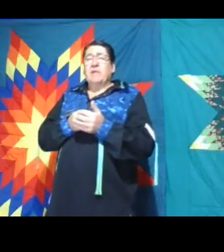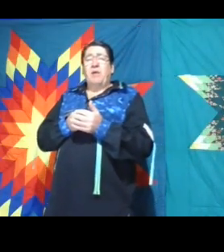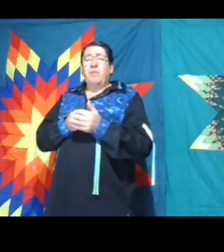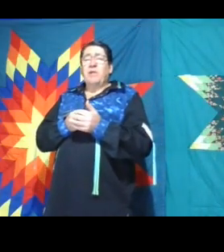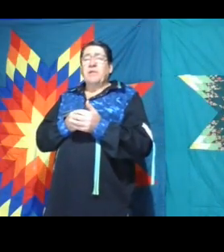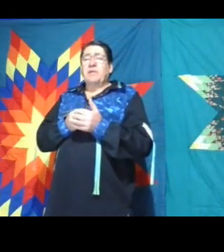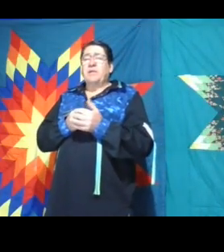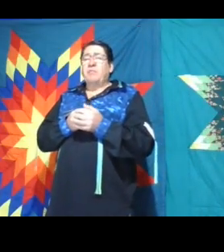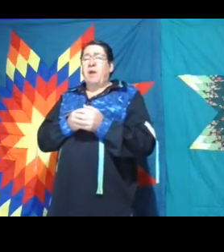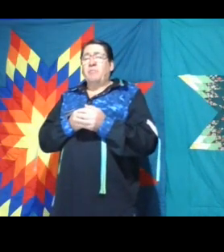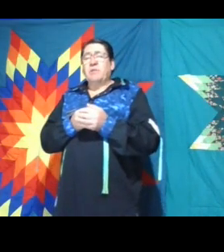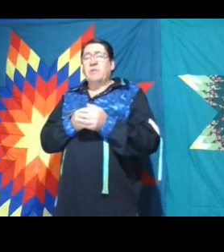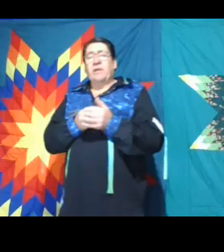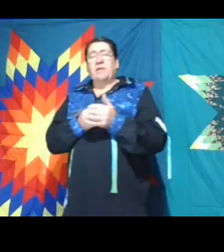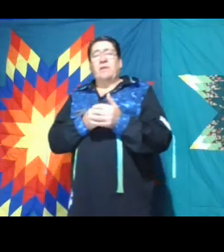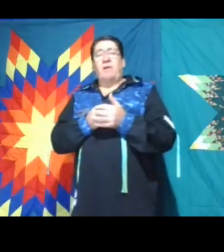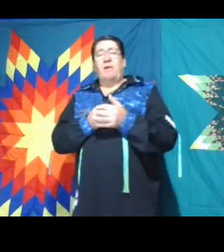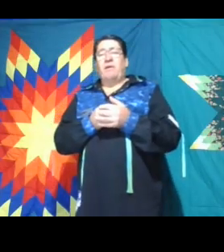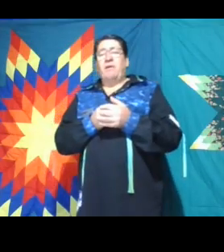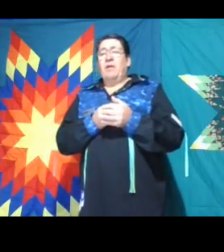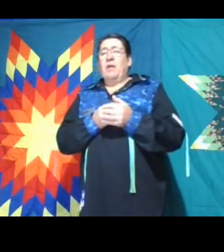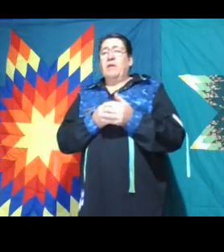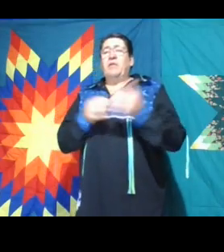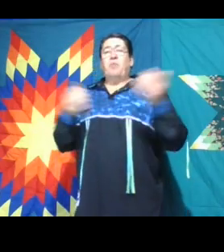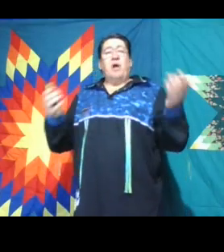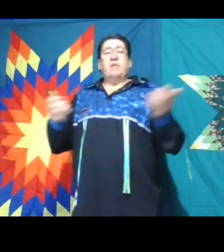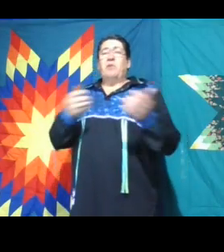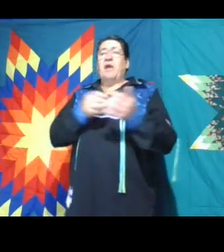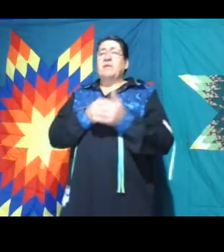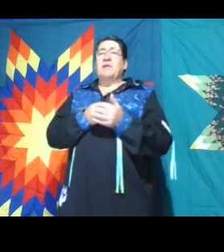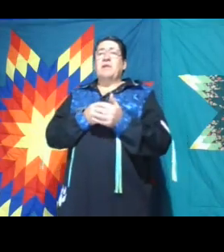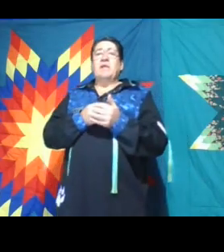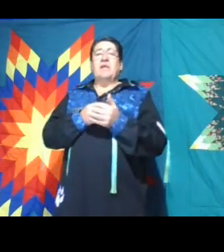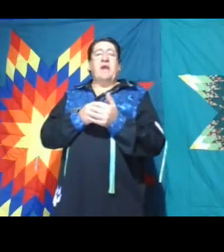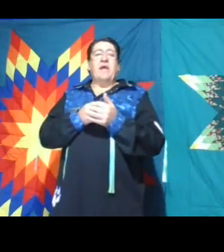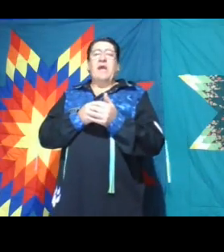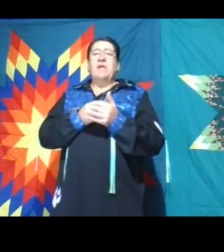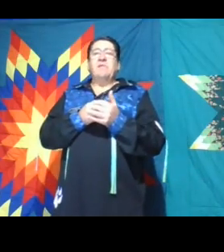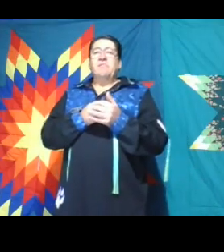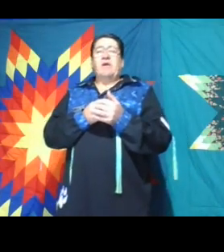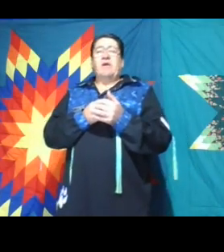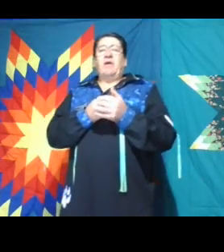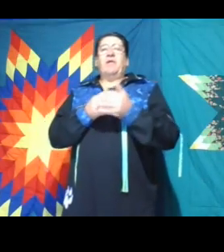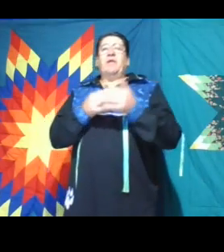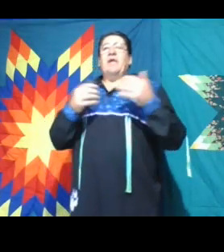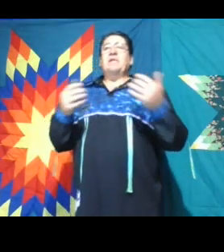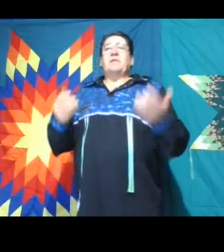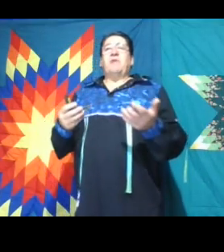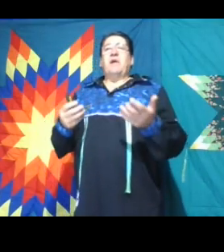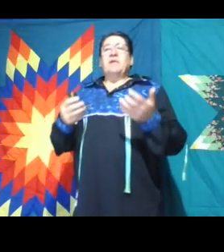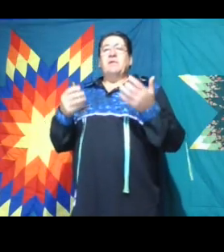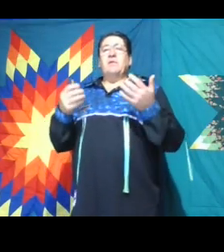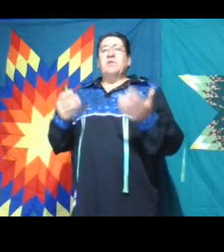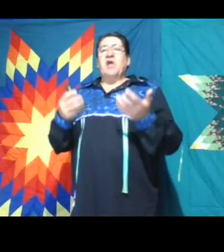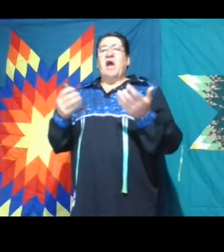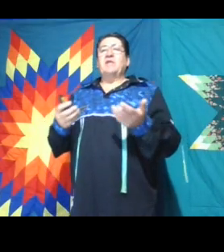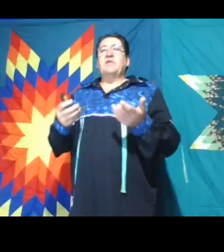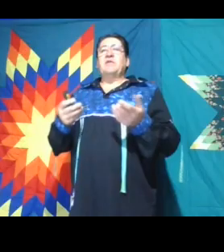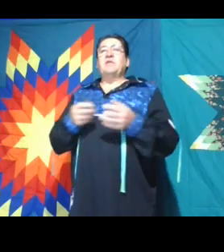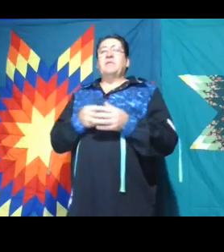has arguments, and sometimes things could possibly escalate. Again, that stress,